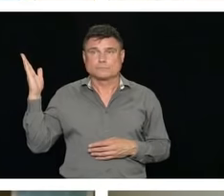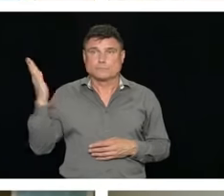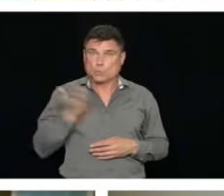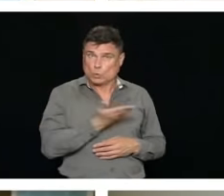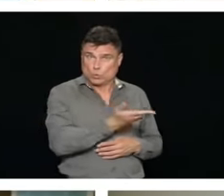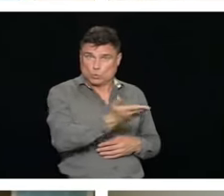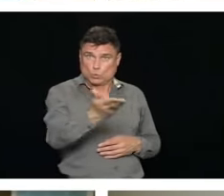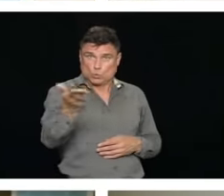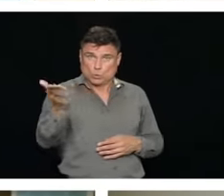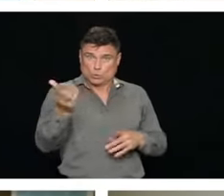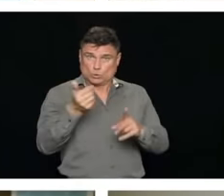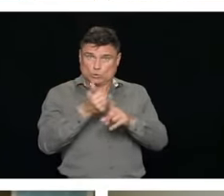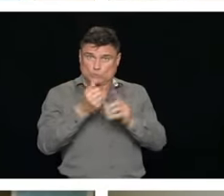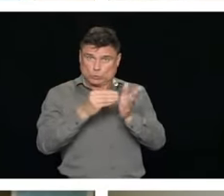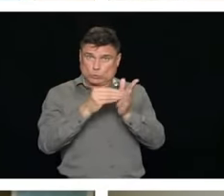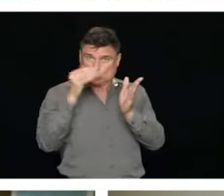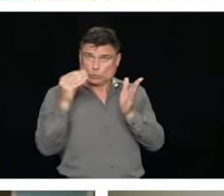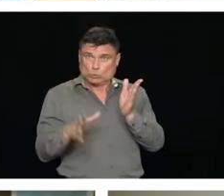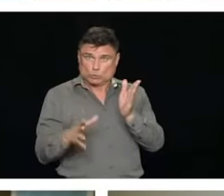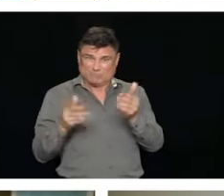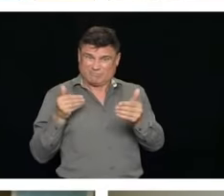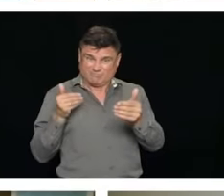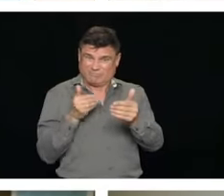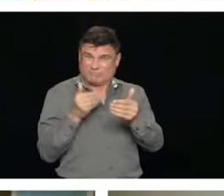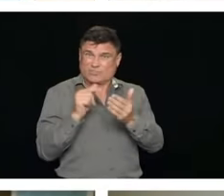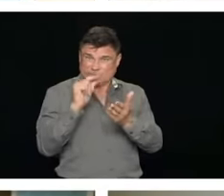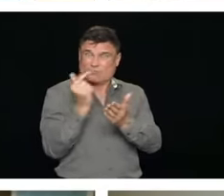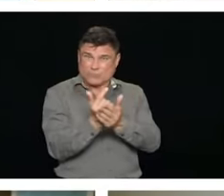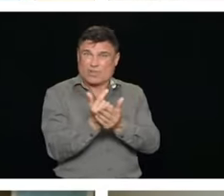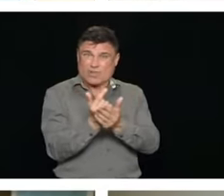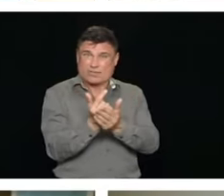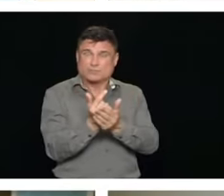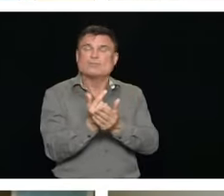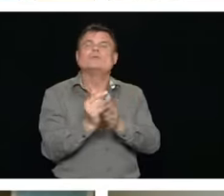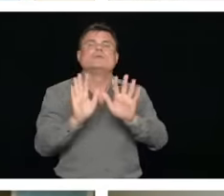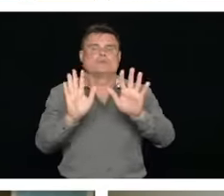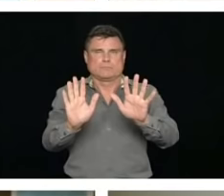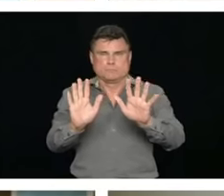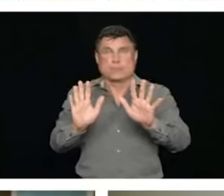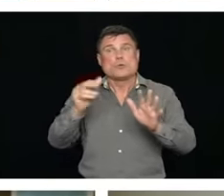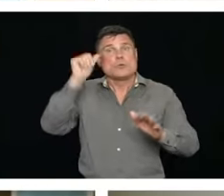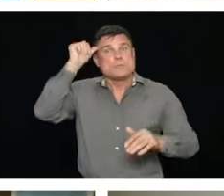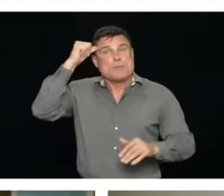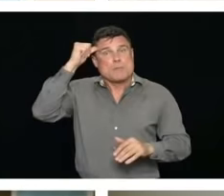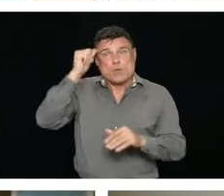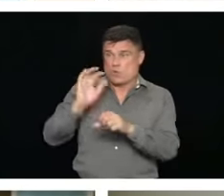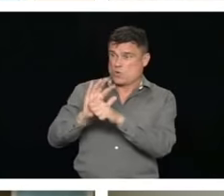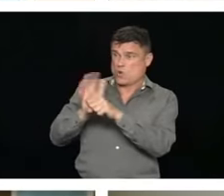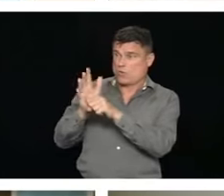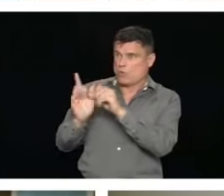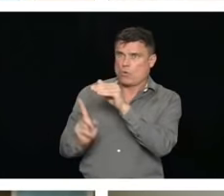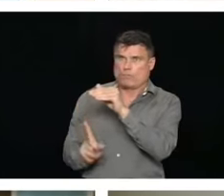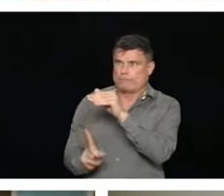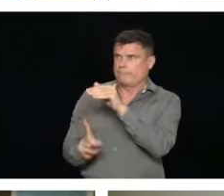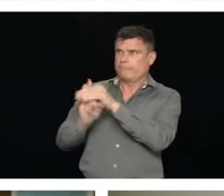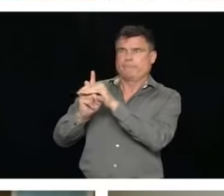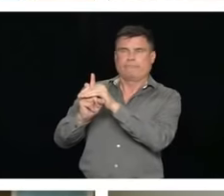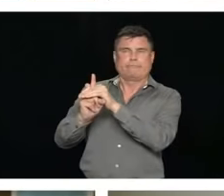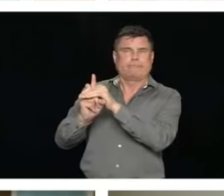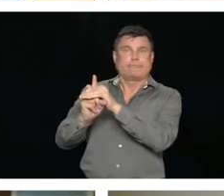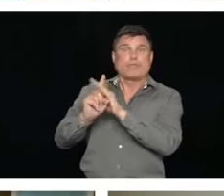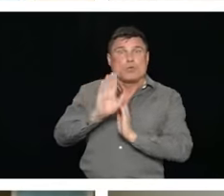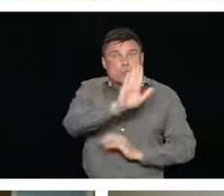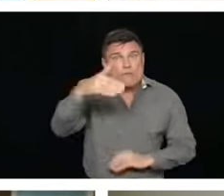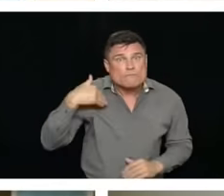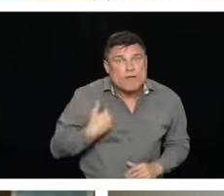their graduation right now, this pandemic is not your fault. And on March 17th, it's why we outline very